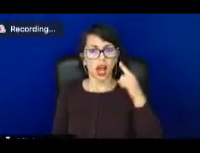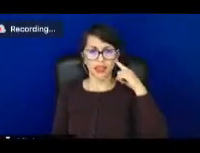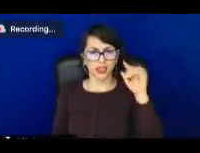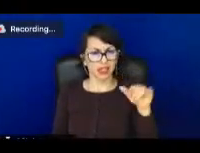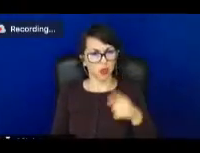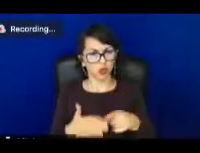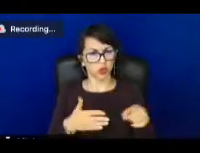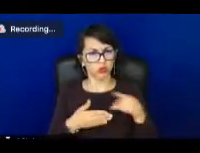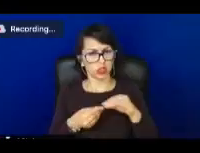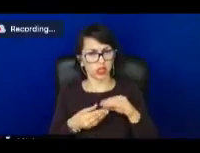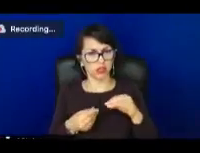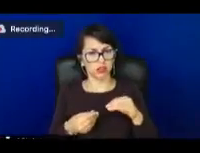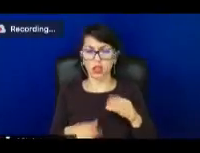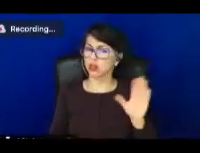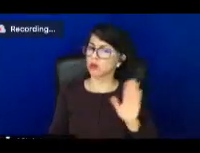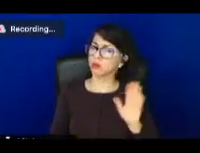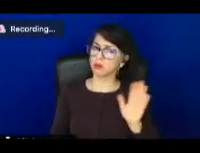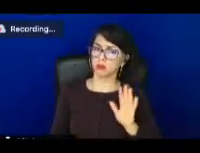No,